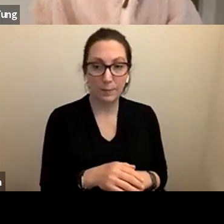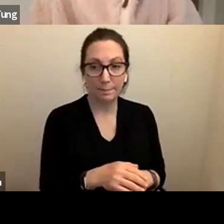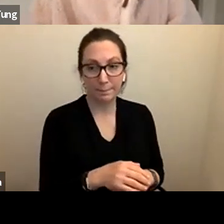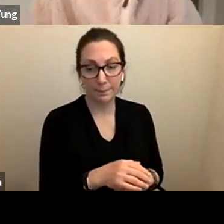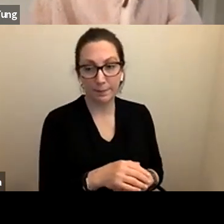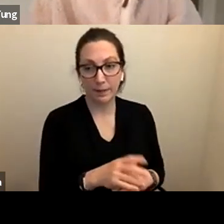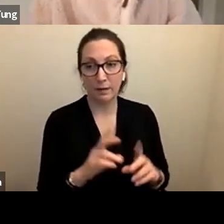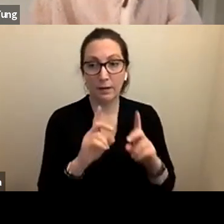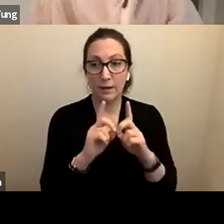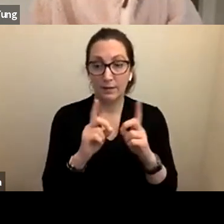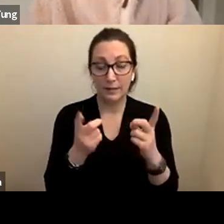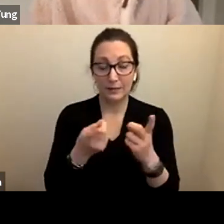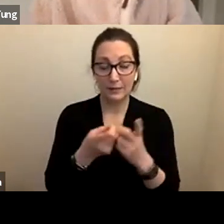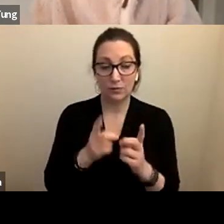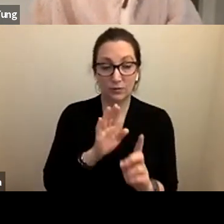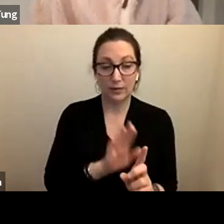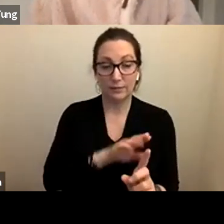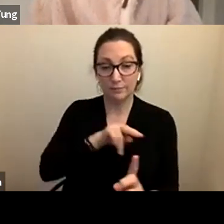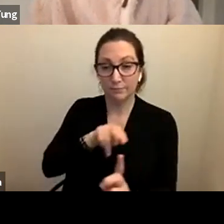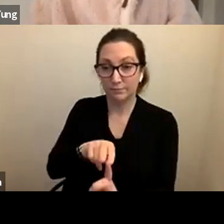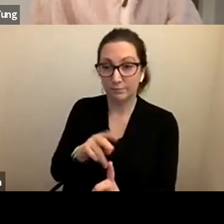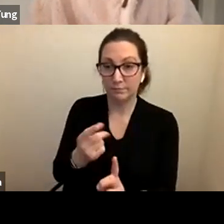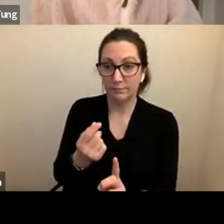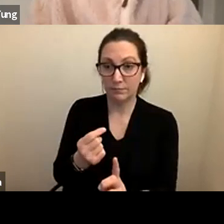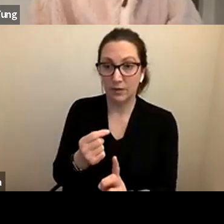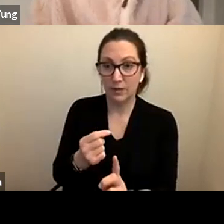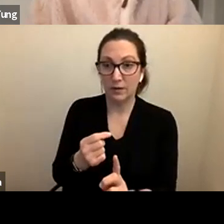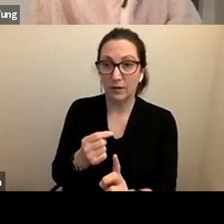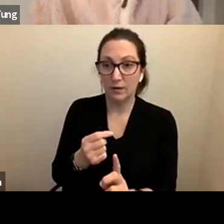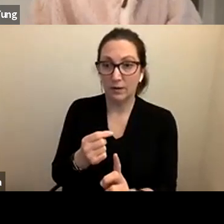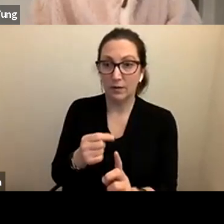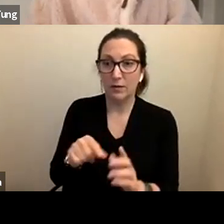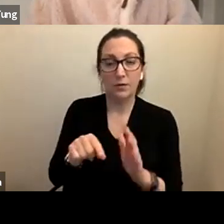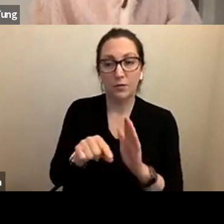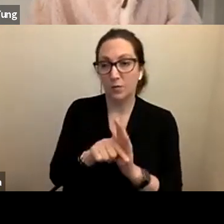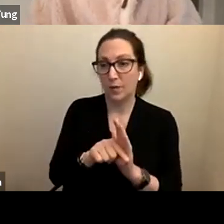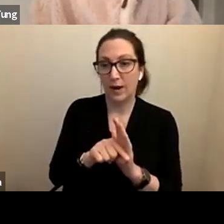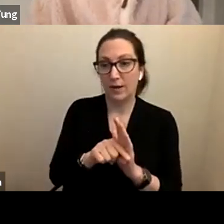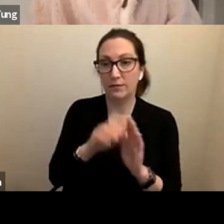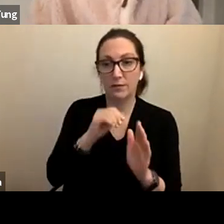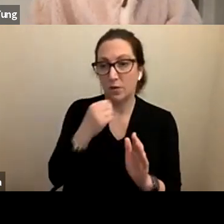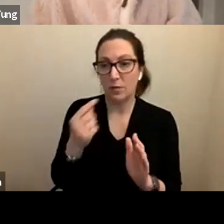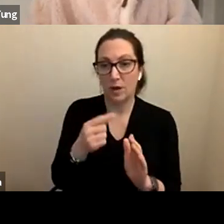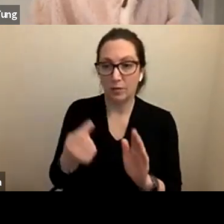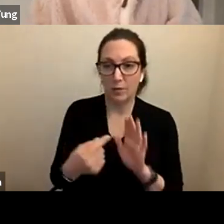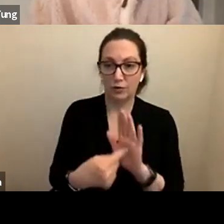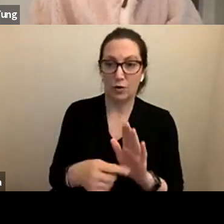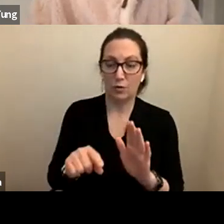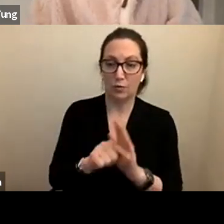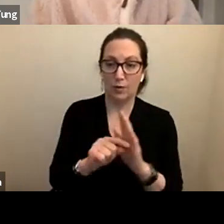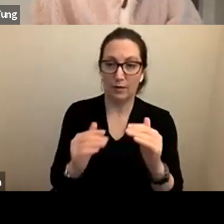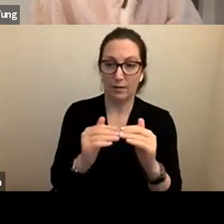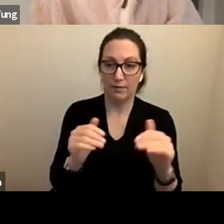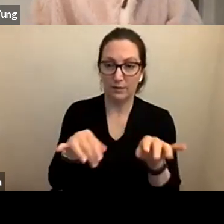the district stance is that grades are expected to be reflective of grade level standards as laid out by